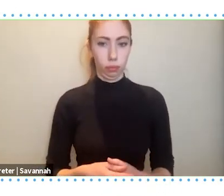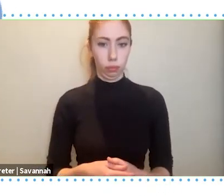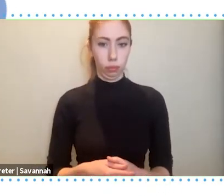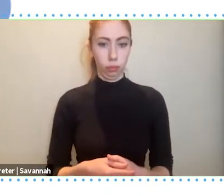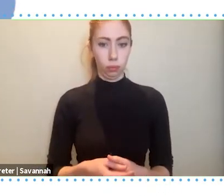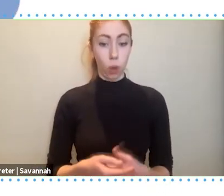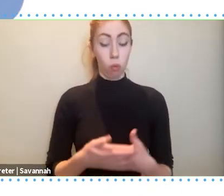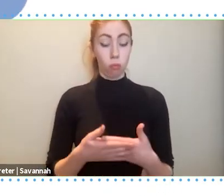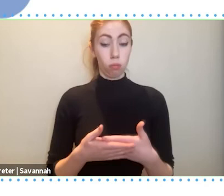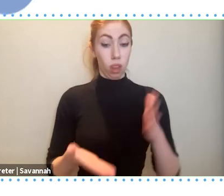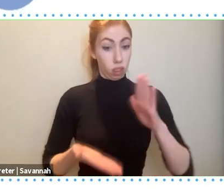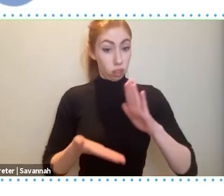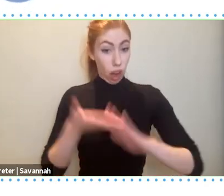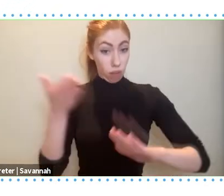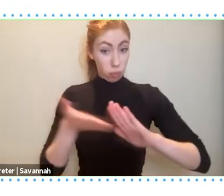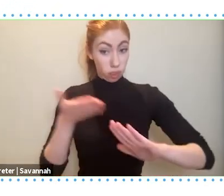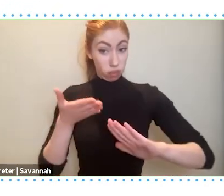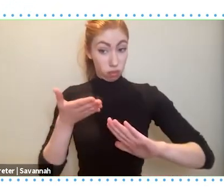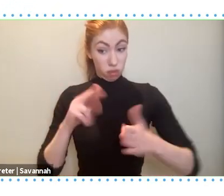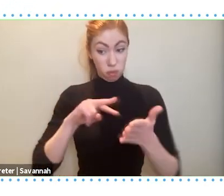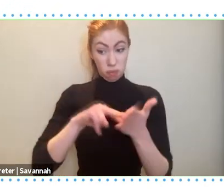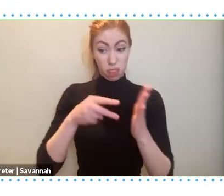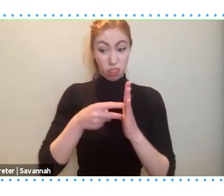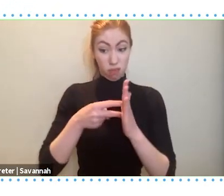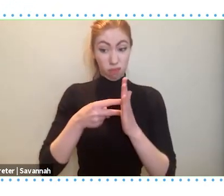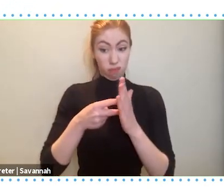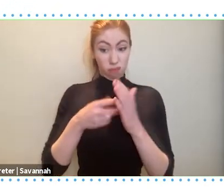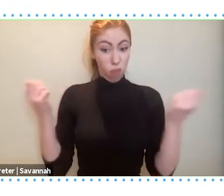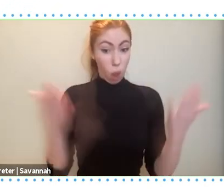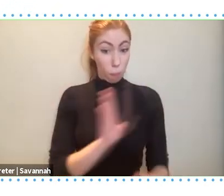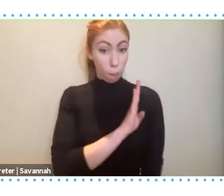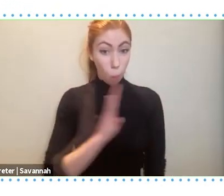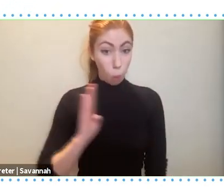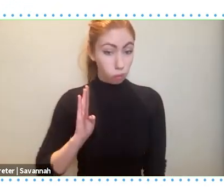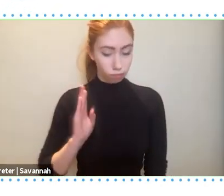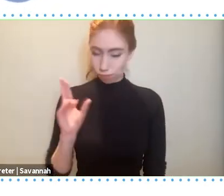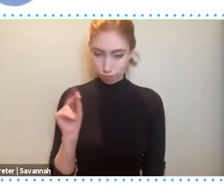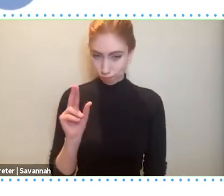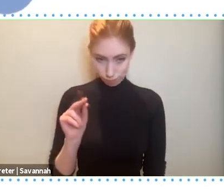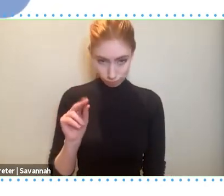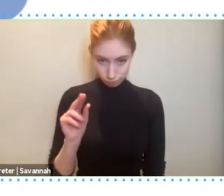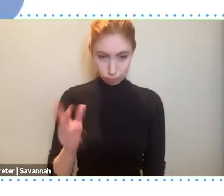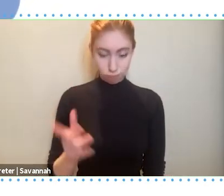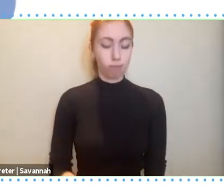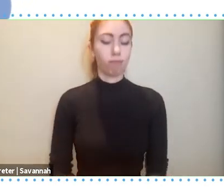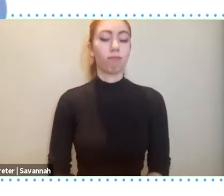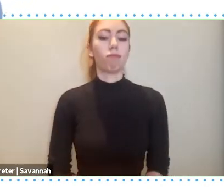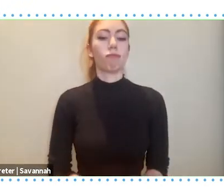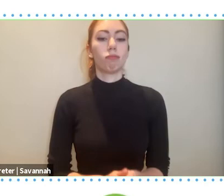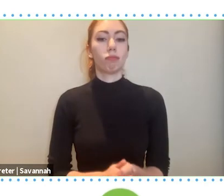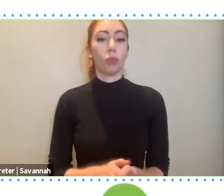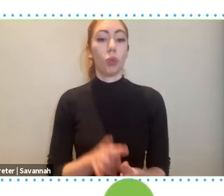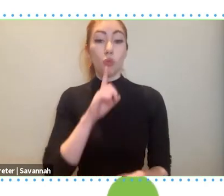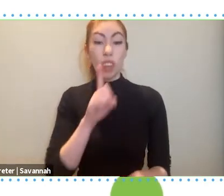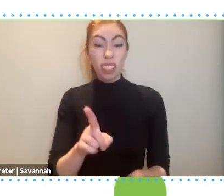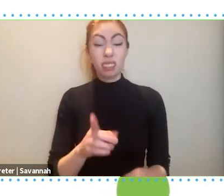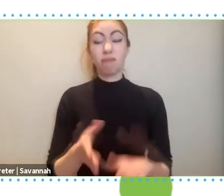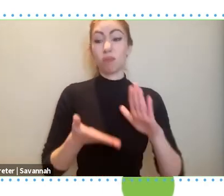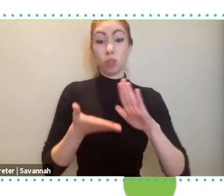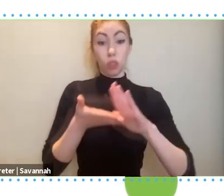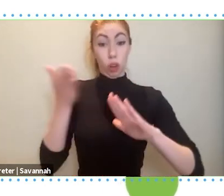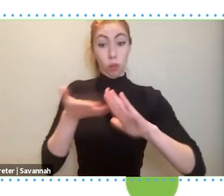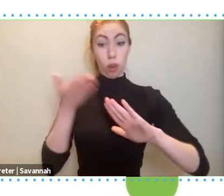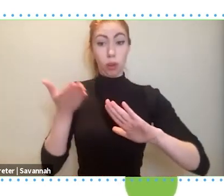board. And ONN's Reimagining Governance has really kind of put forward a view that governance is a shared and